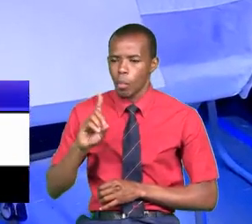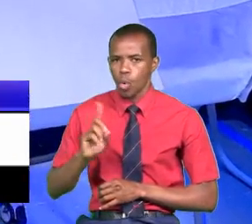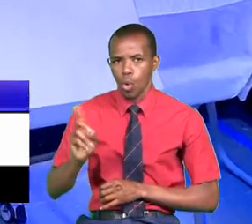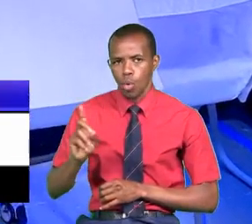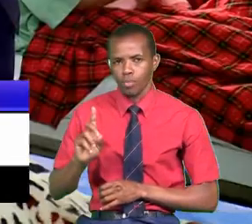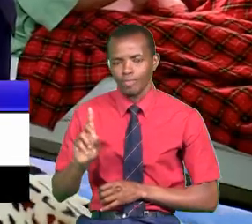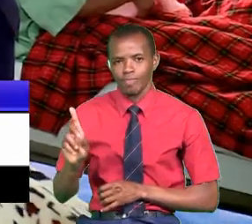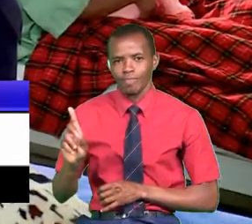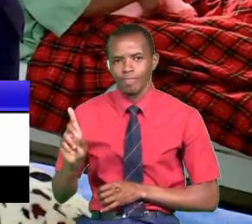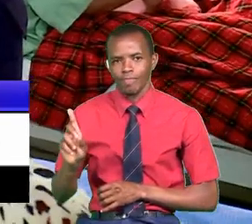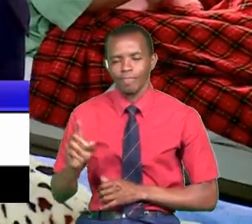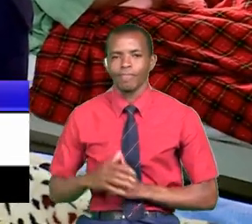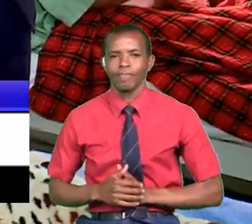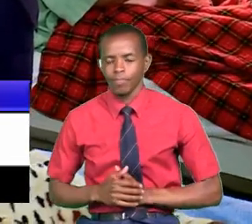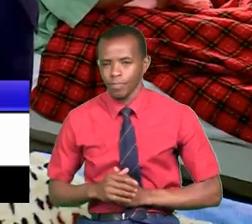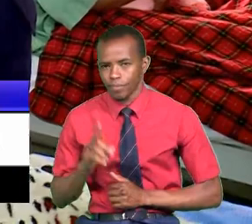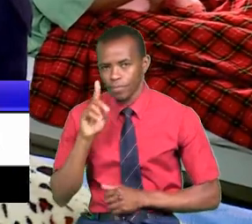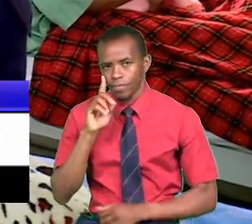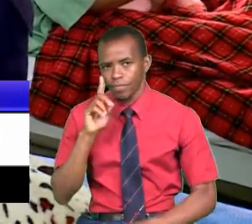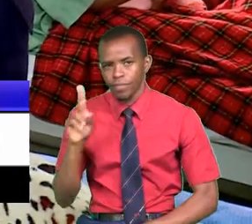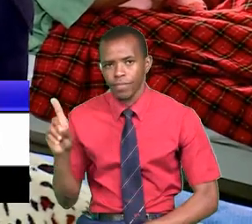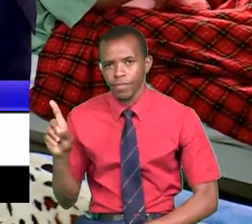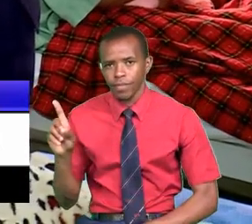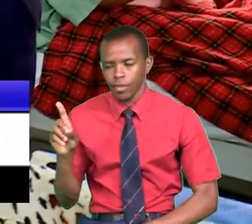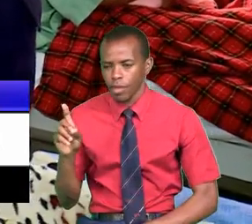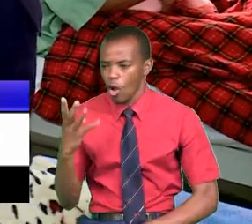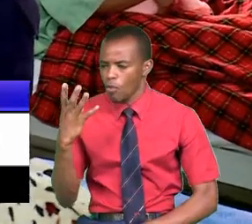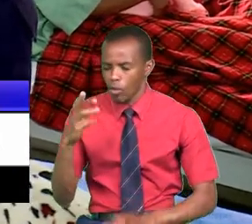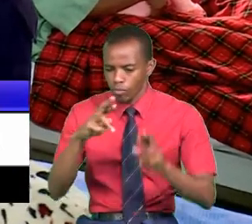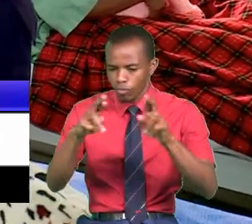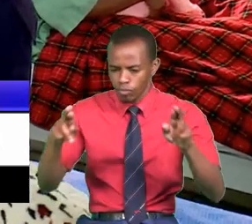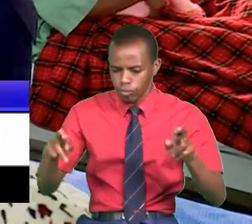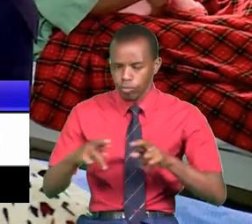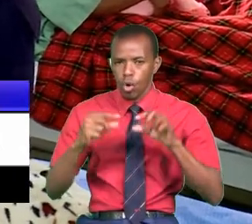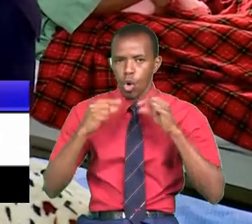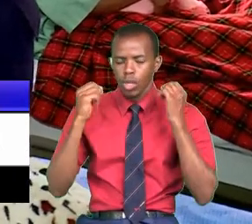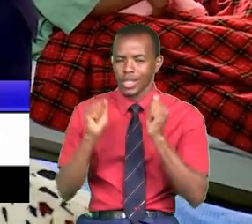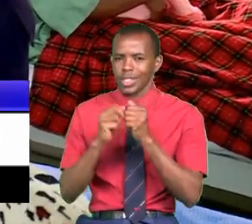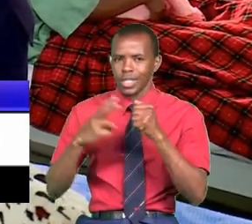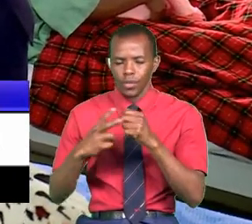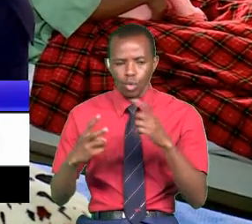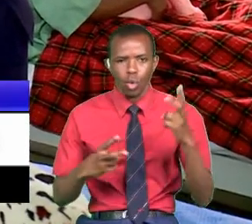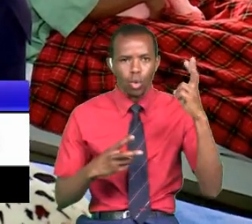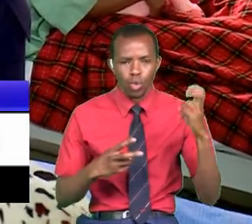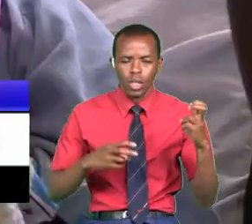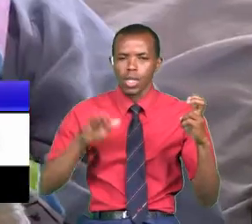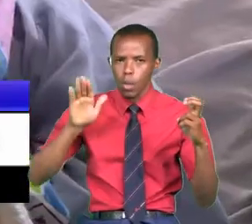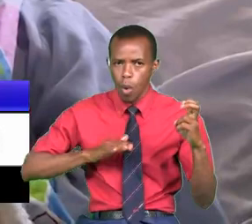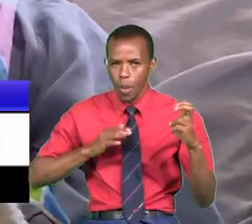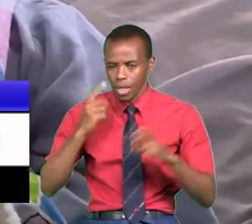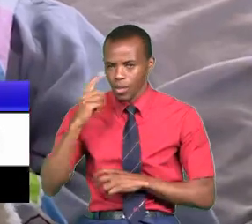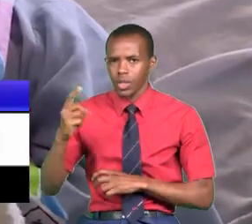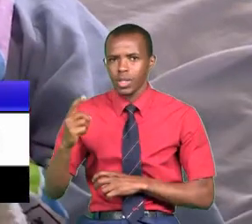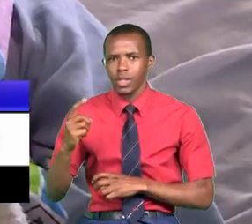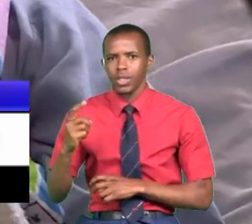body. Here, these 4 rooms with the capacity to hold 17 to 20 mothers, we get to see